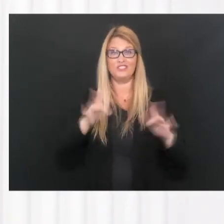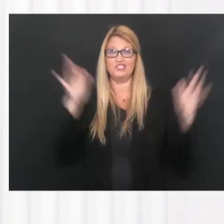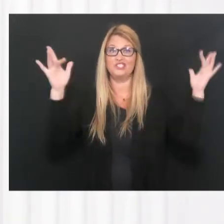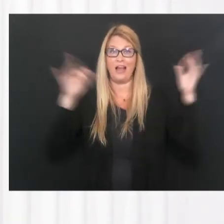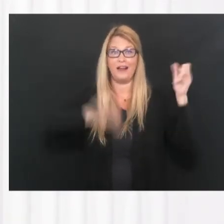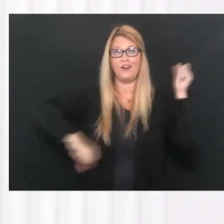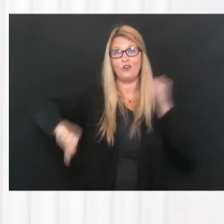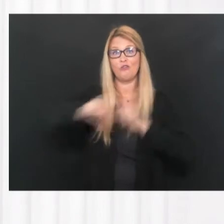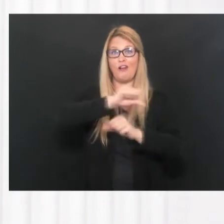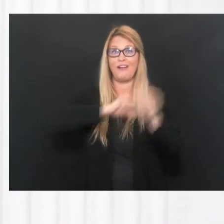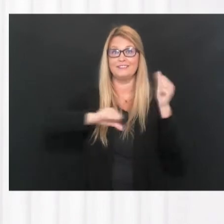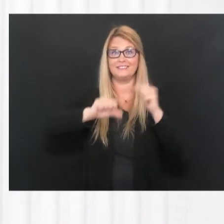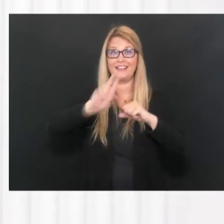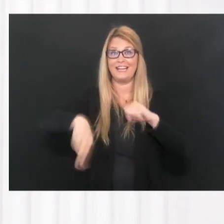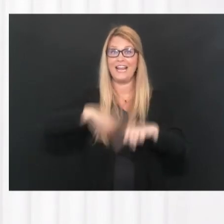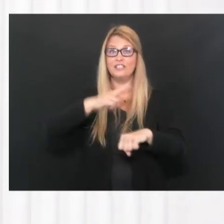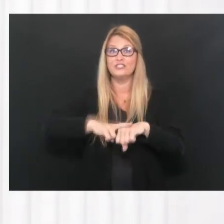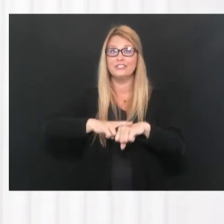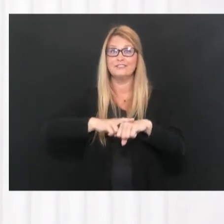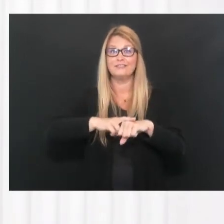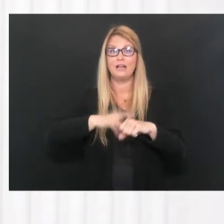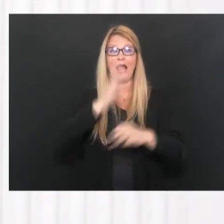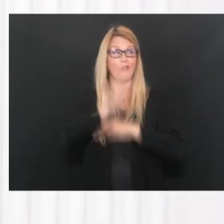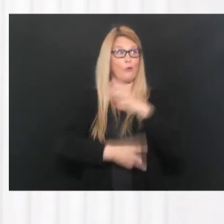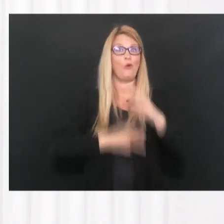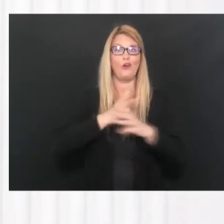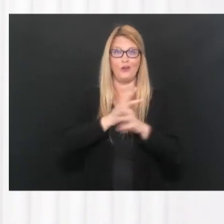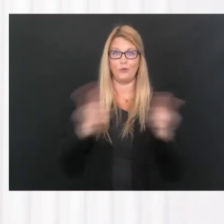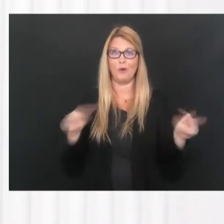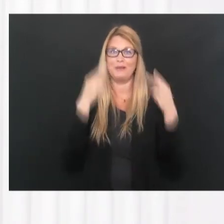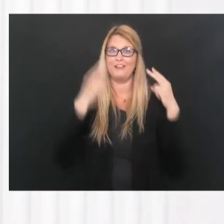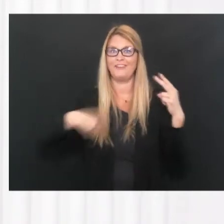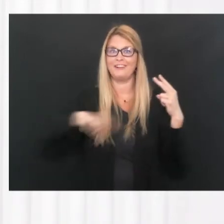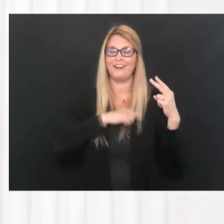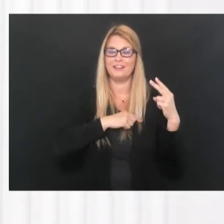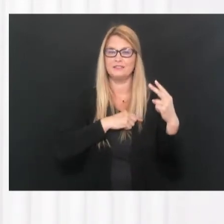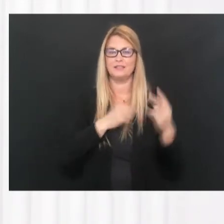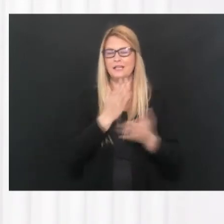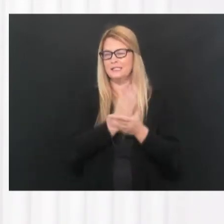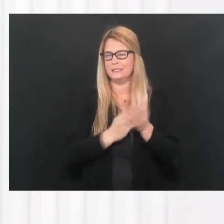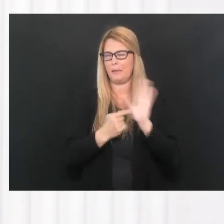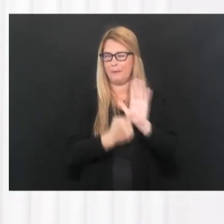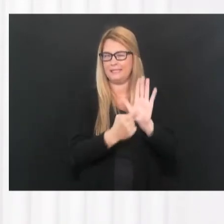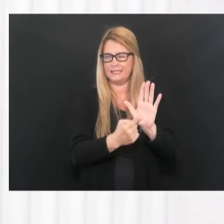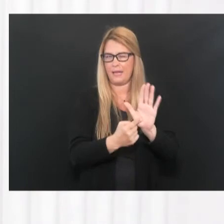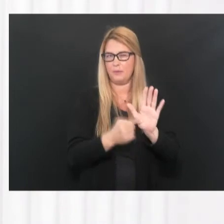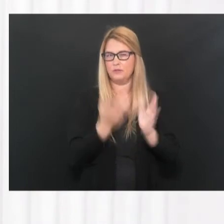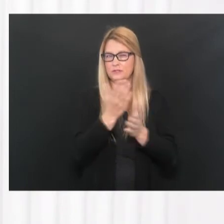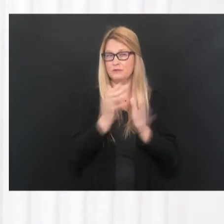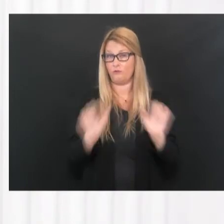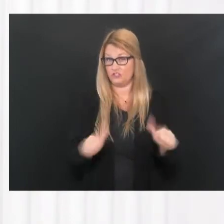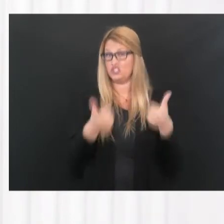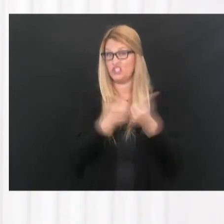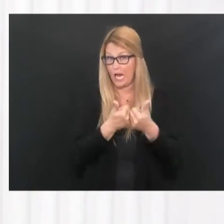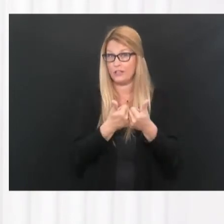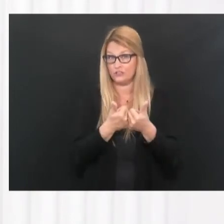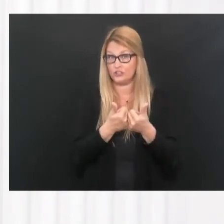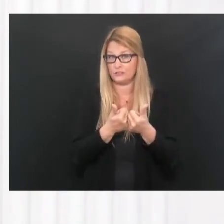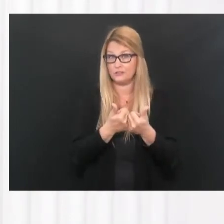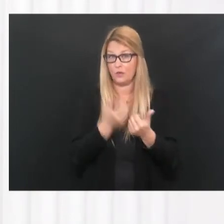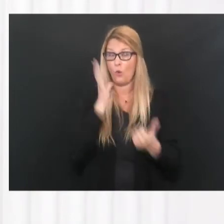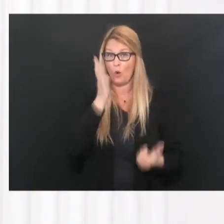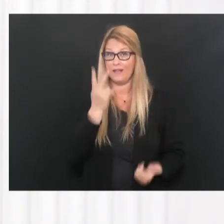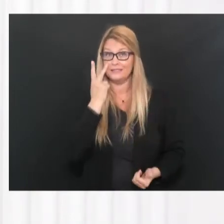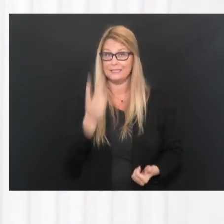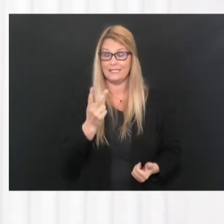and across the world. I'll just give you one quick example of some of the things that we're going to be challenged to do. And